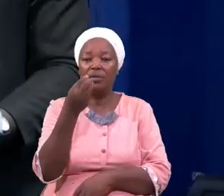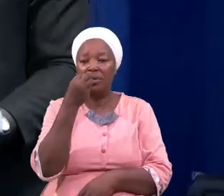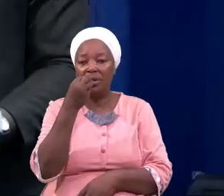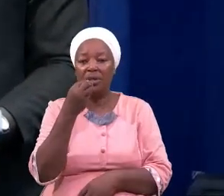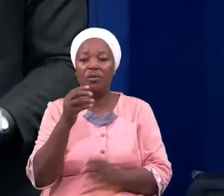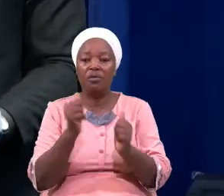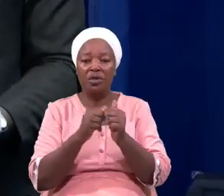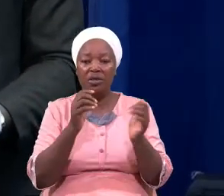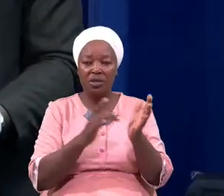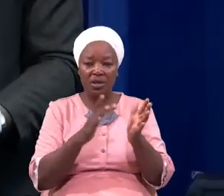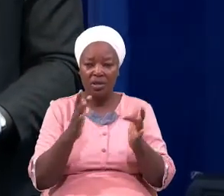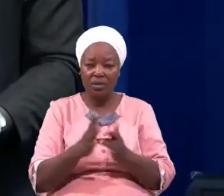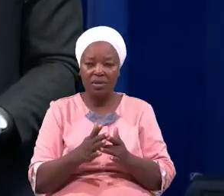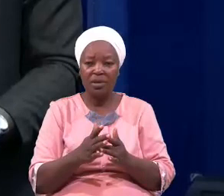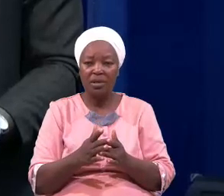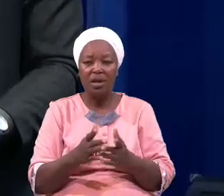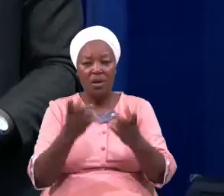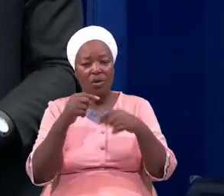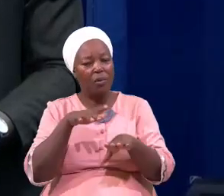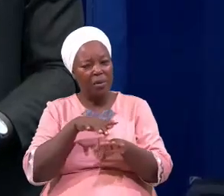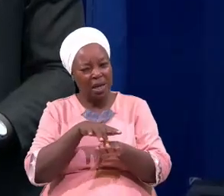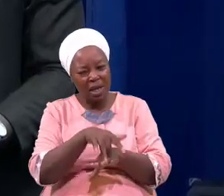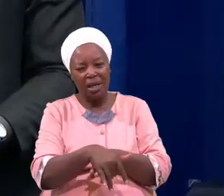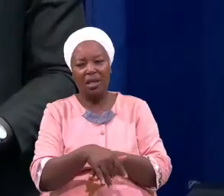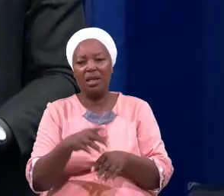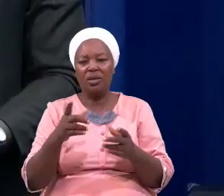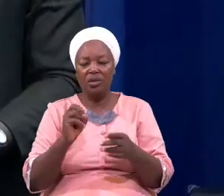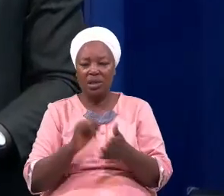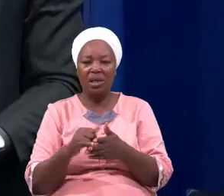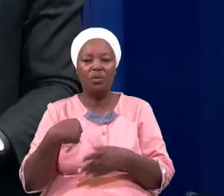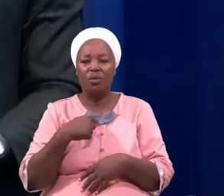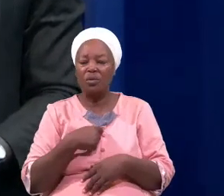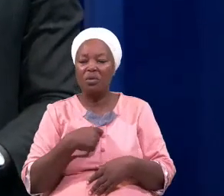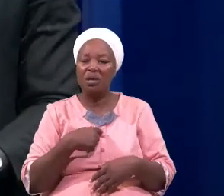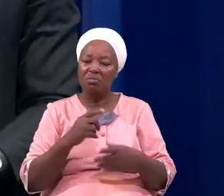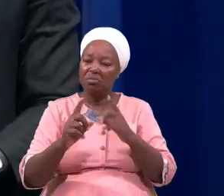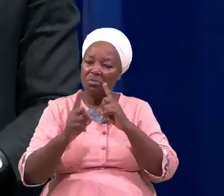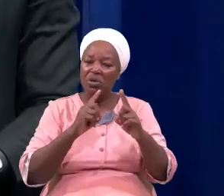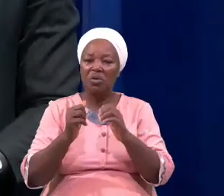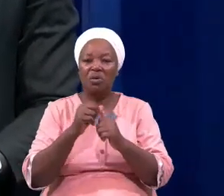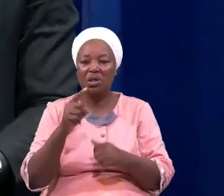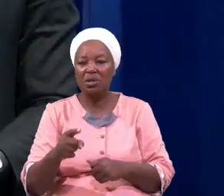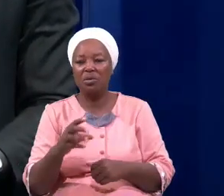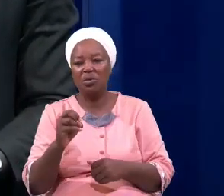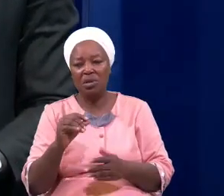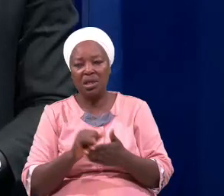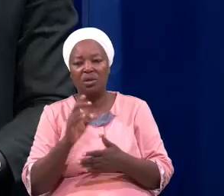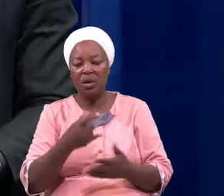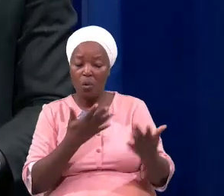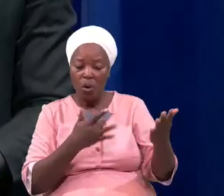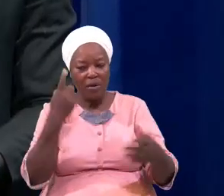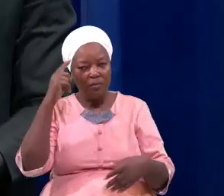Come early as you come, and we interact with you. Then you will wait for the